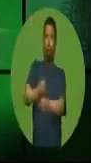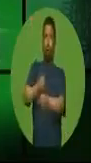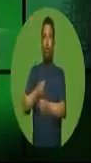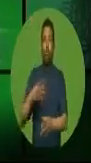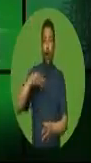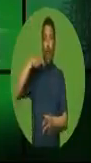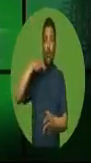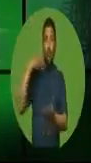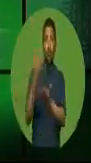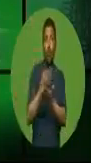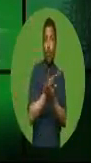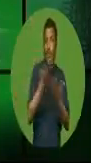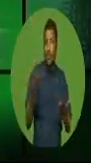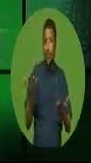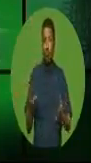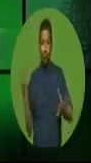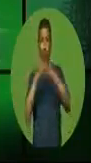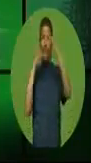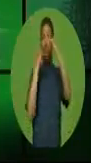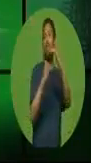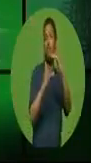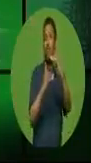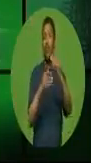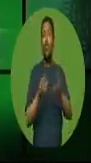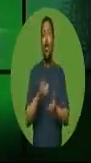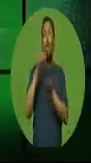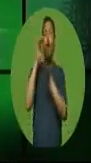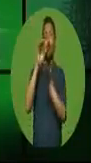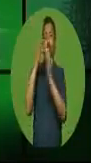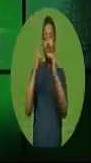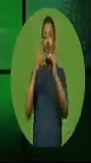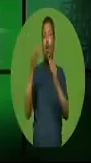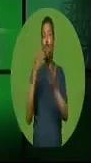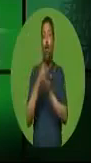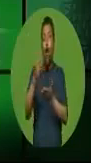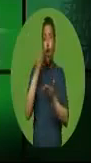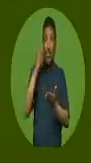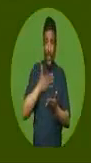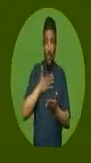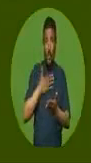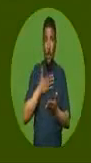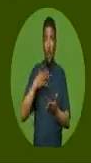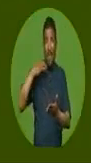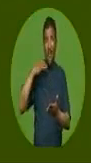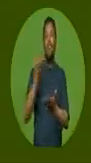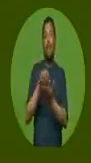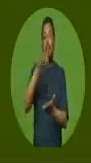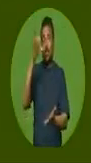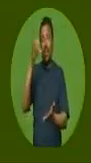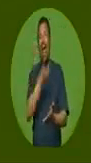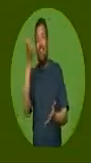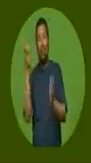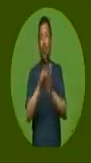private property and put a limit on the amount of ownership of private capital. Other